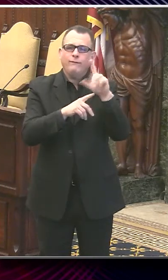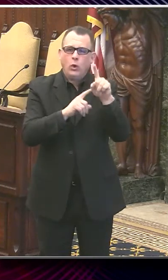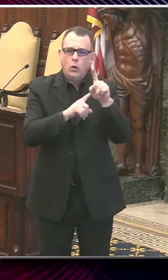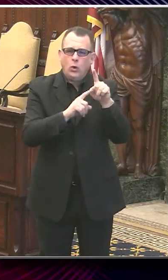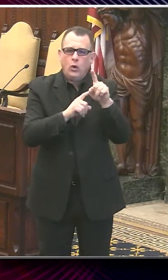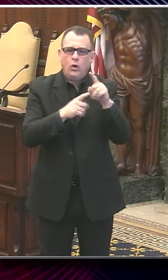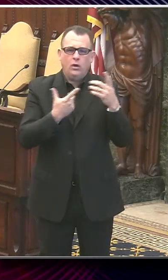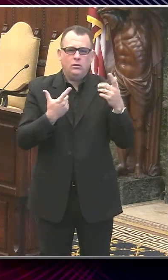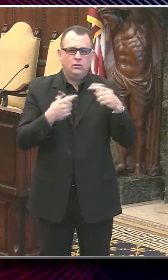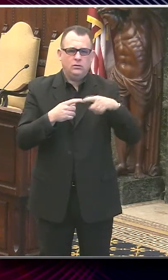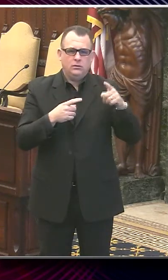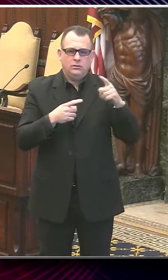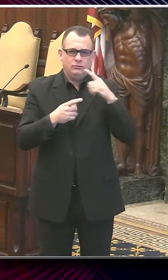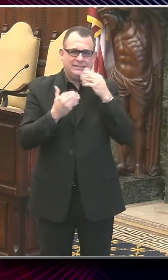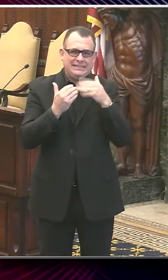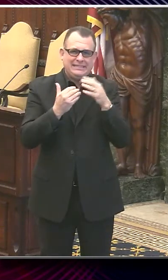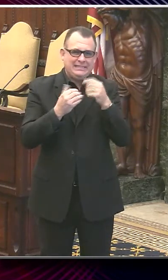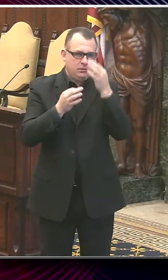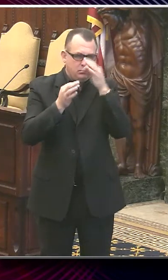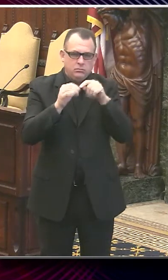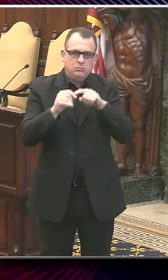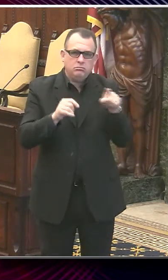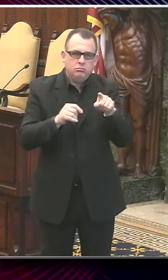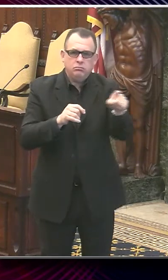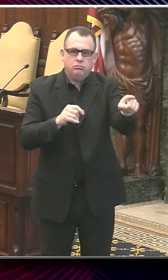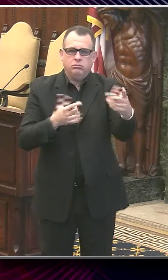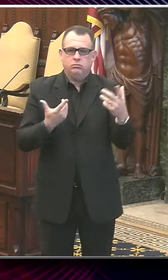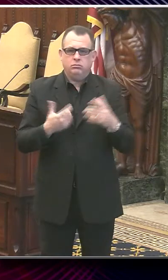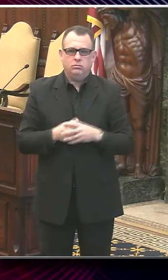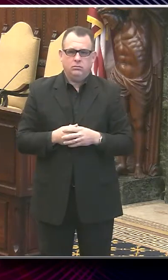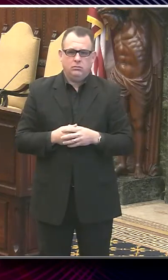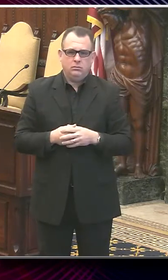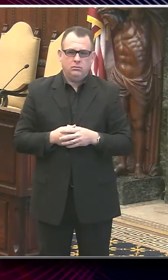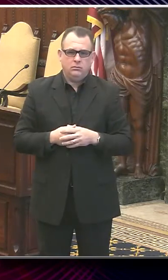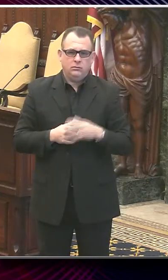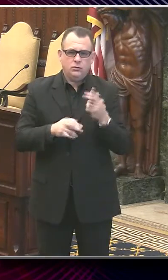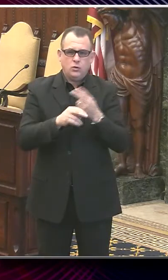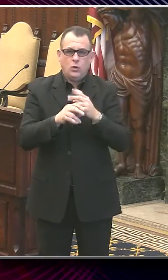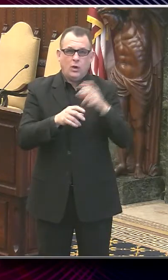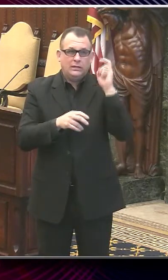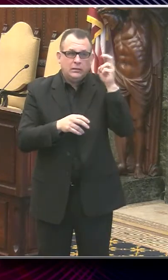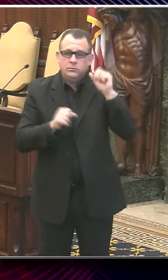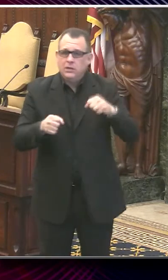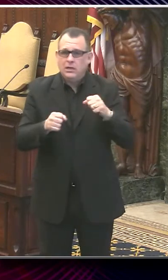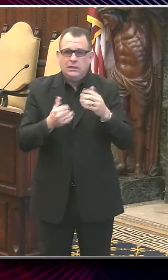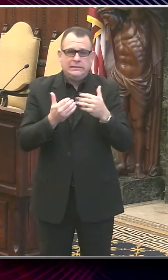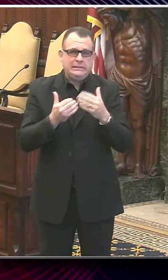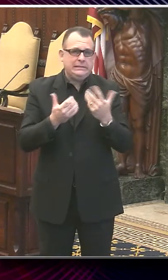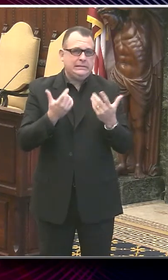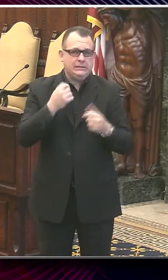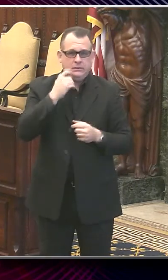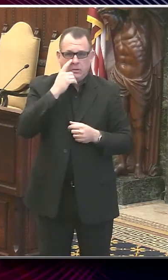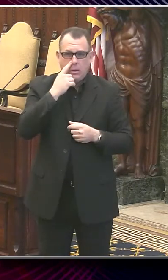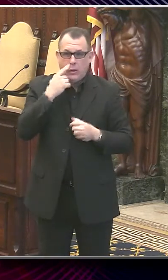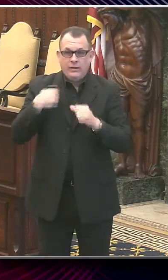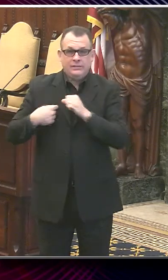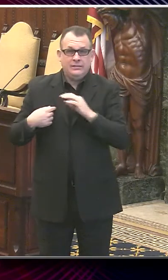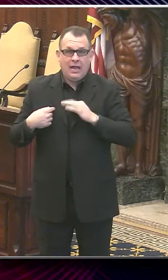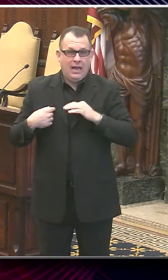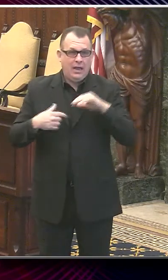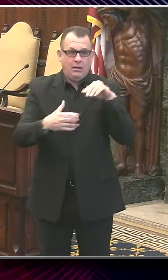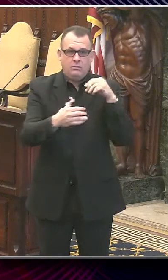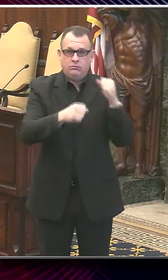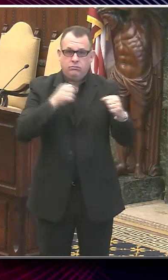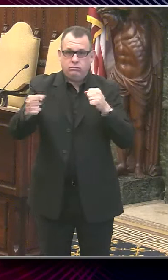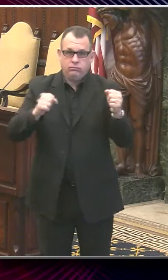to make make it easier for transit access. The site will be staffed in large part by federal staff,